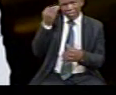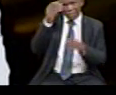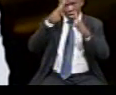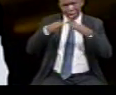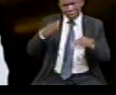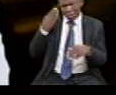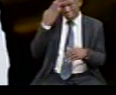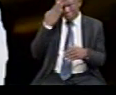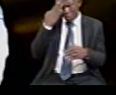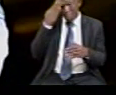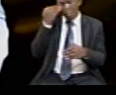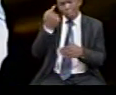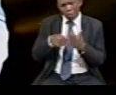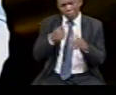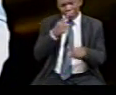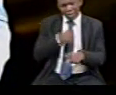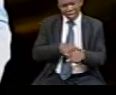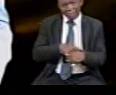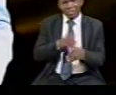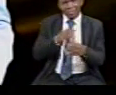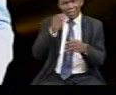what watch the thief will come,